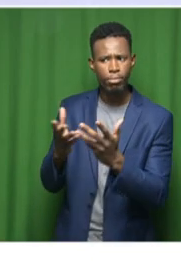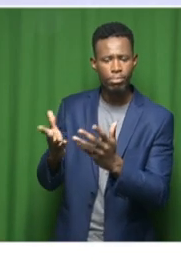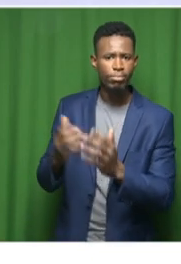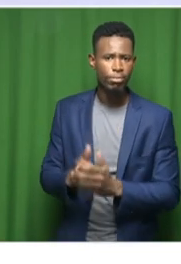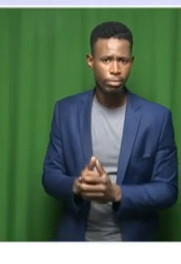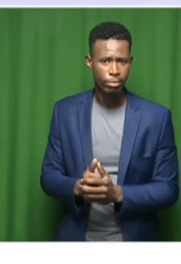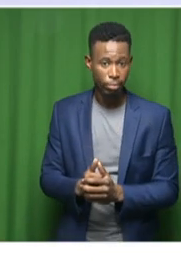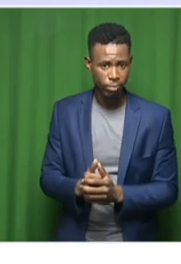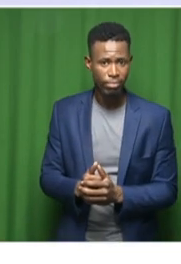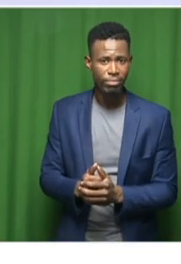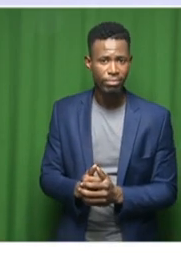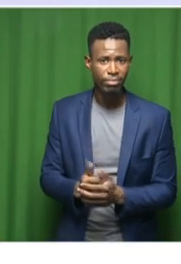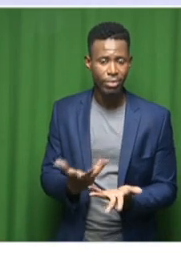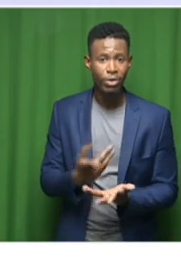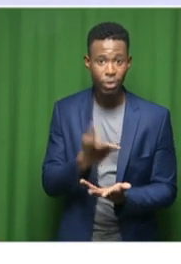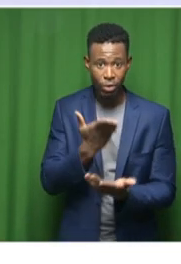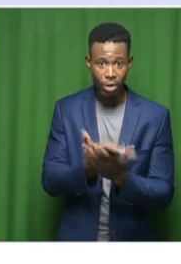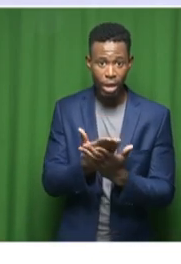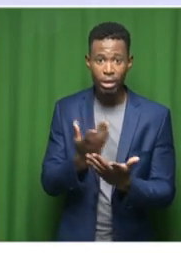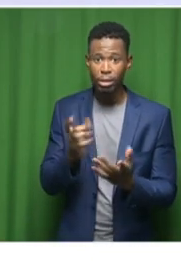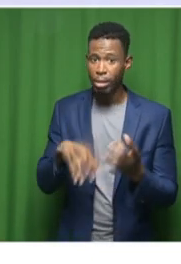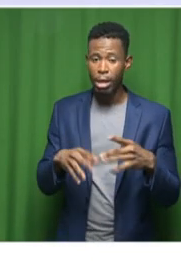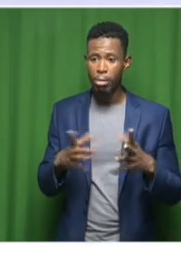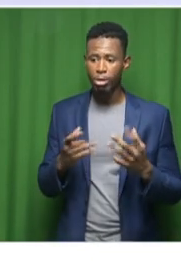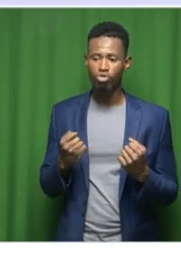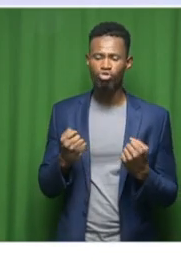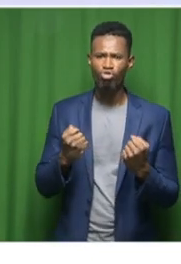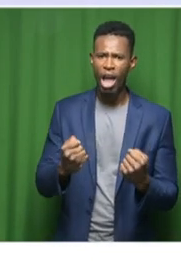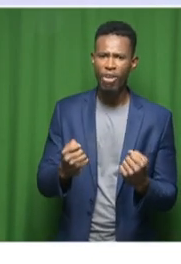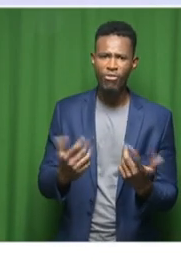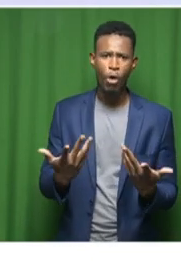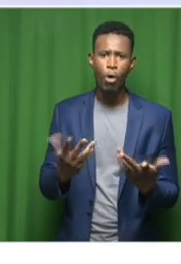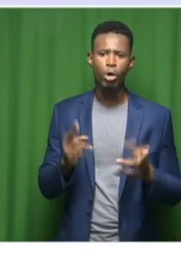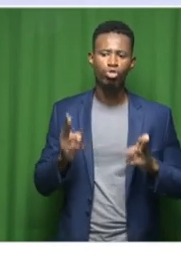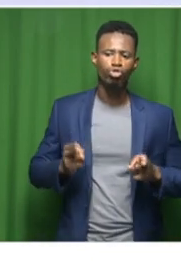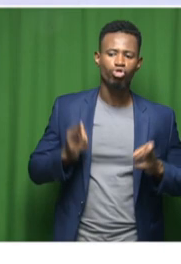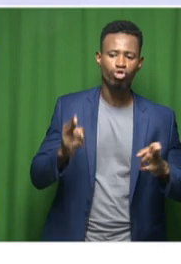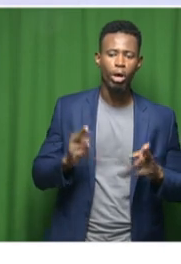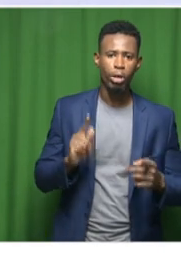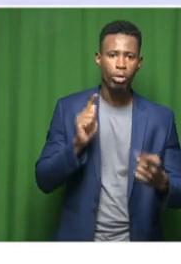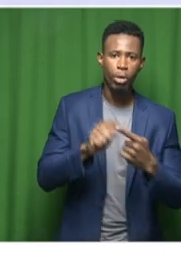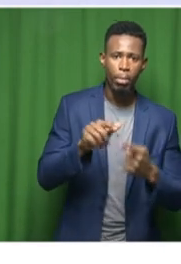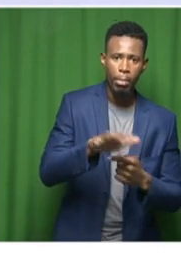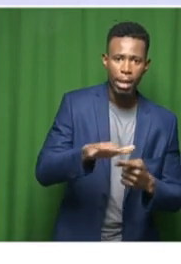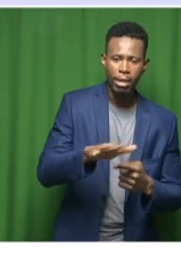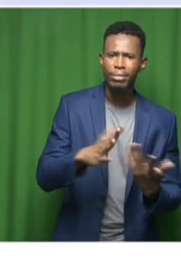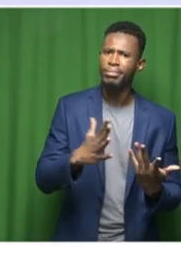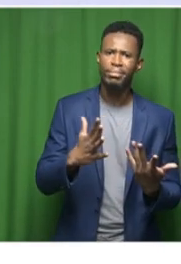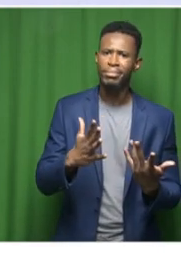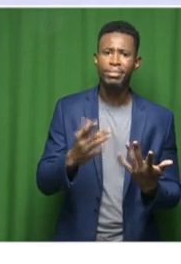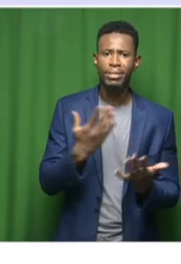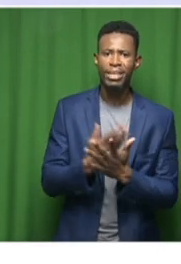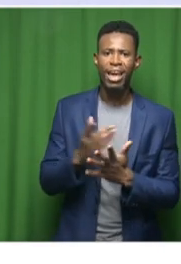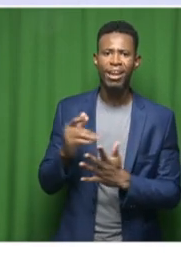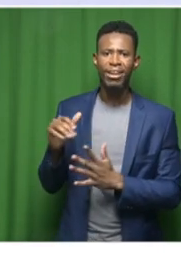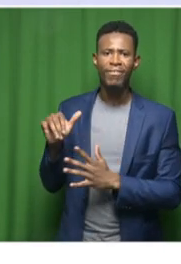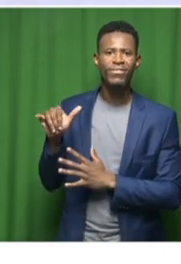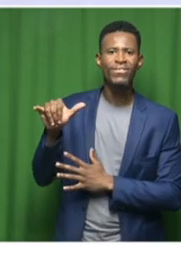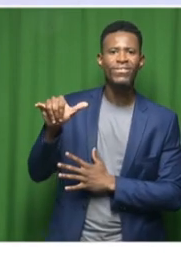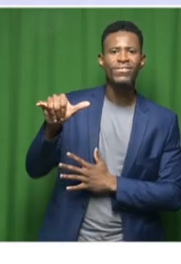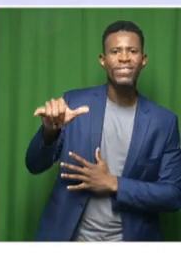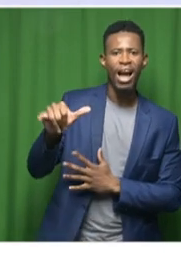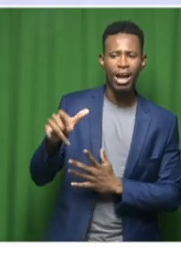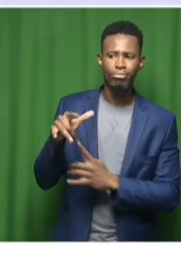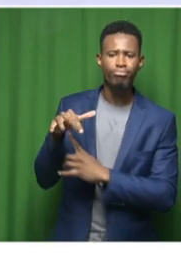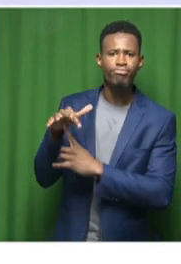even fly than driving or than using a train to go to a destination. So this is the important sector. But then,